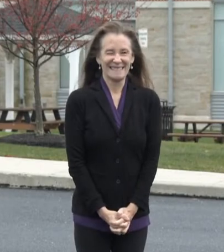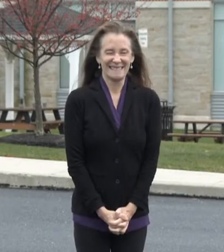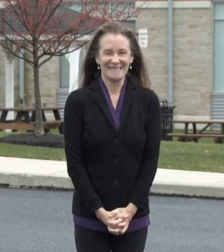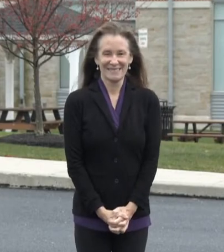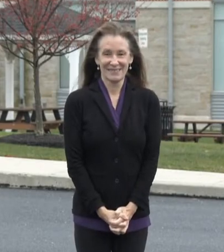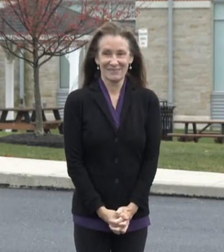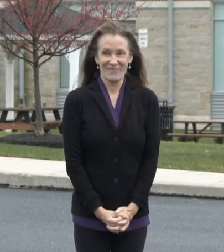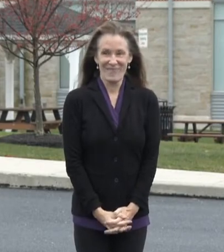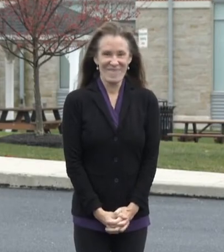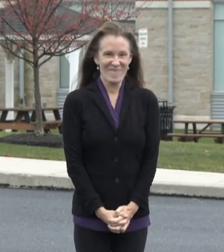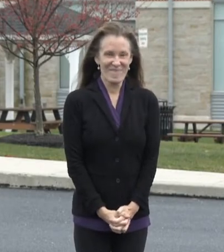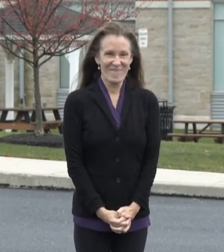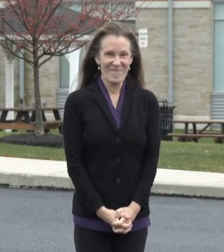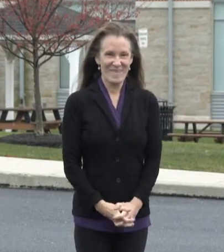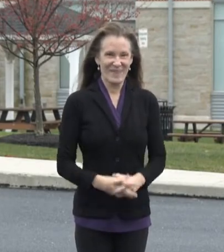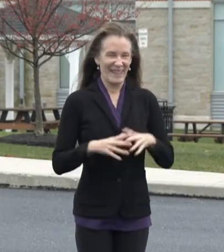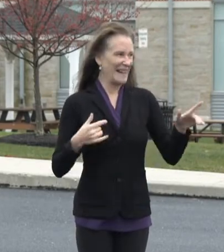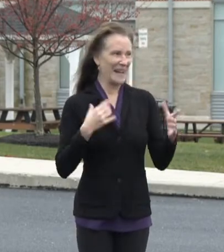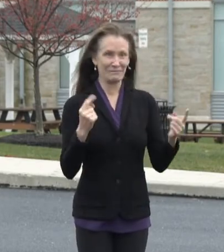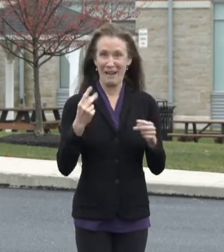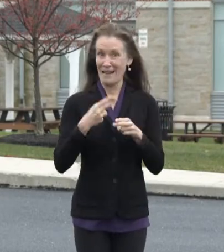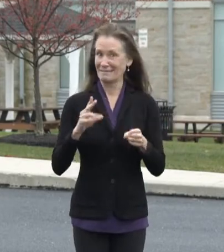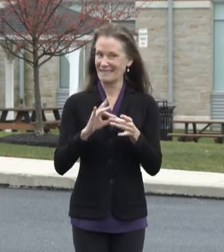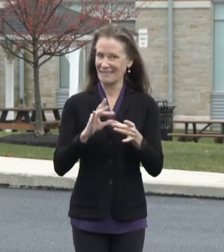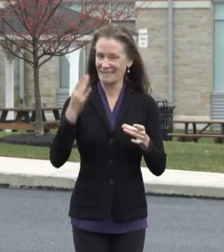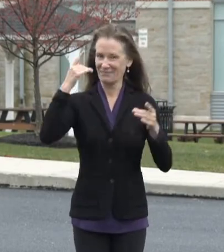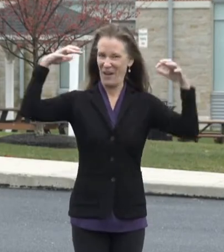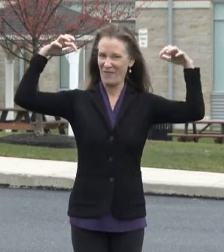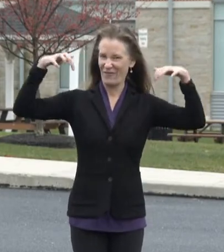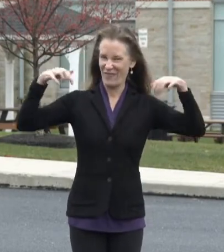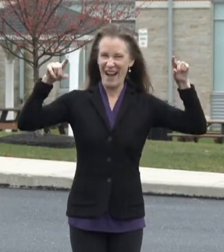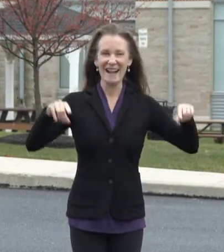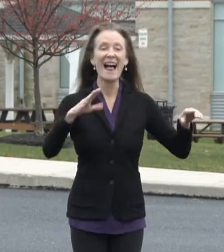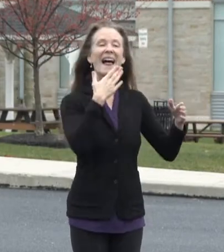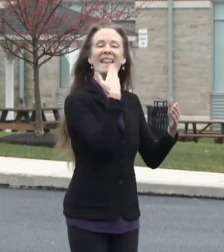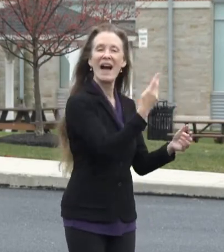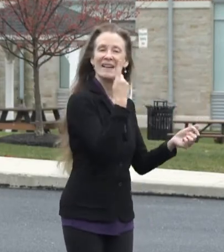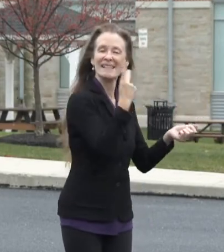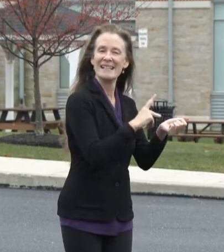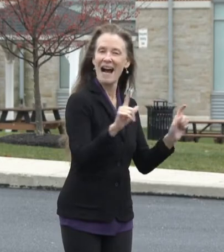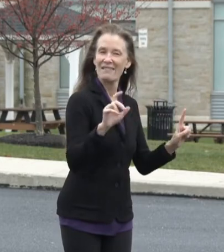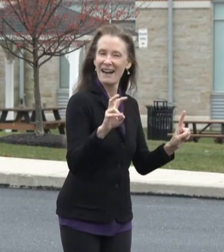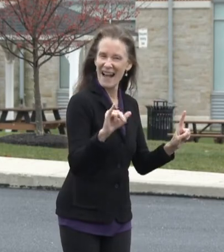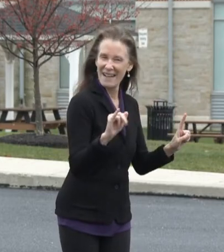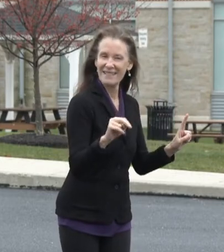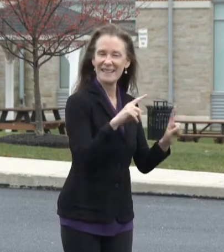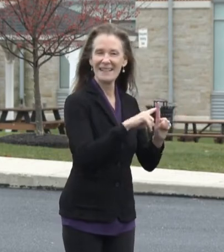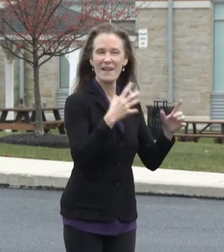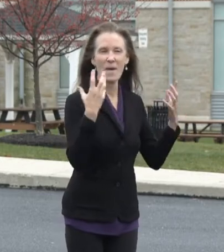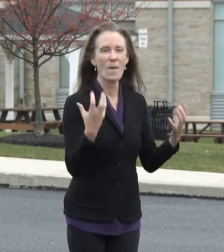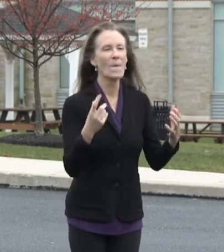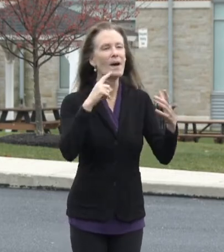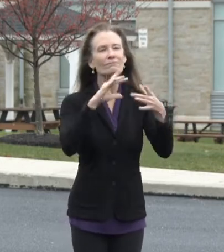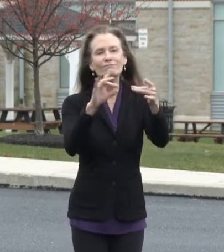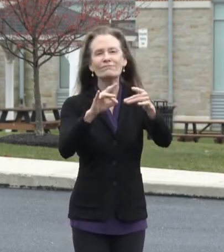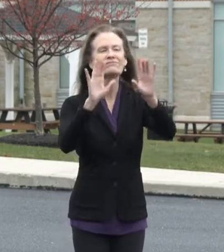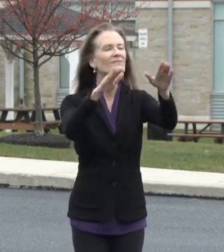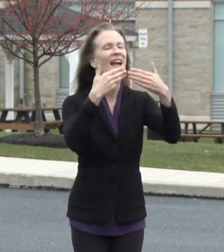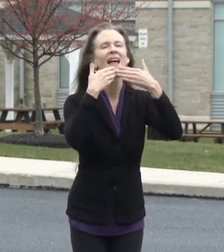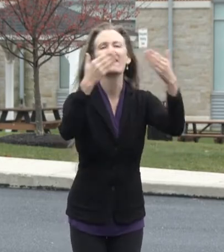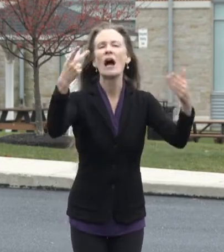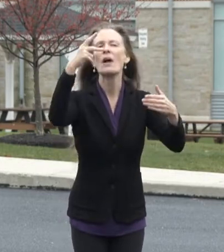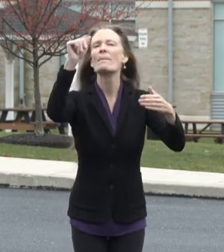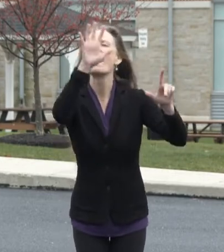I'll try to be brief. Thank you, Secretary Levine. And I'd like to take a moment on behalf of all of Pennsylvanians to thank you,